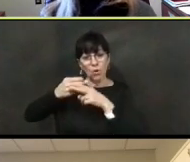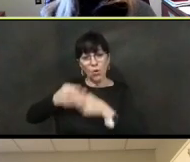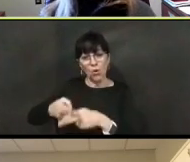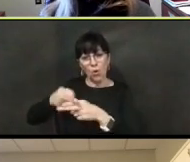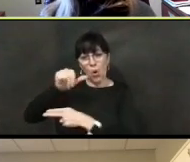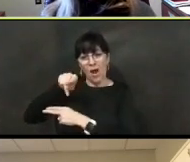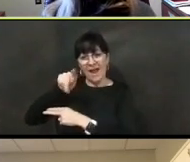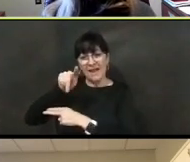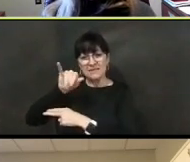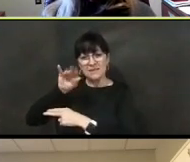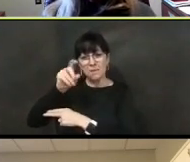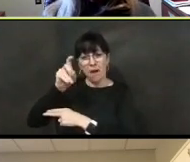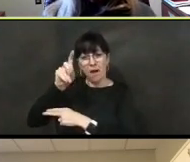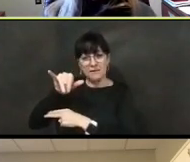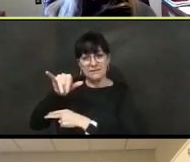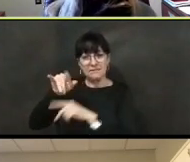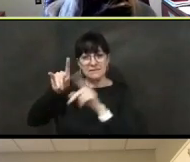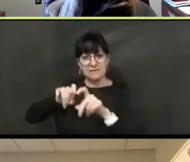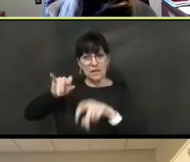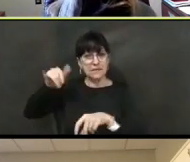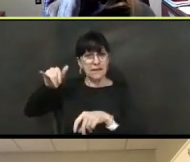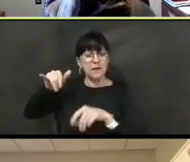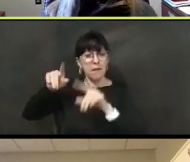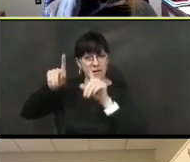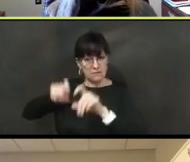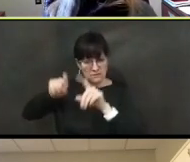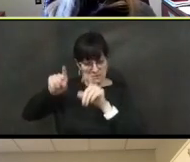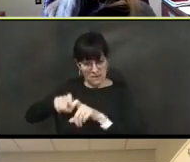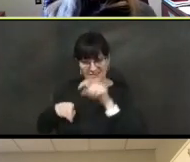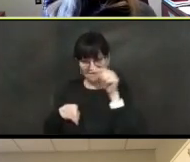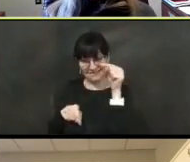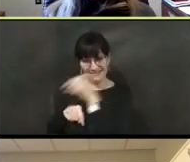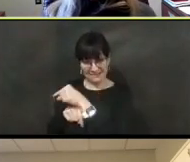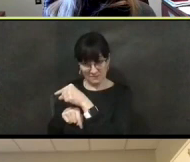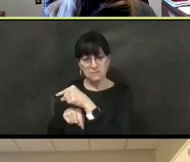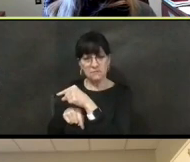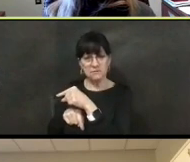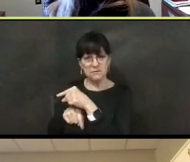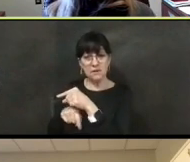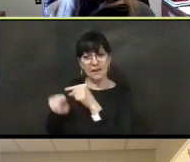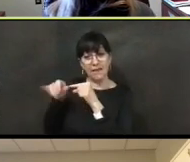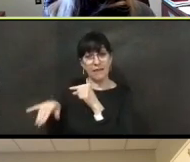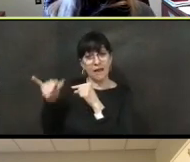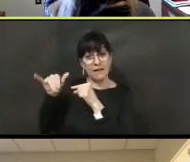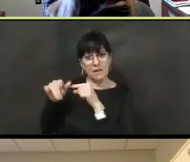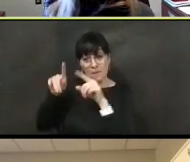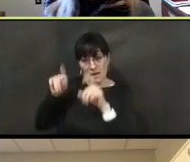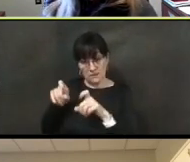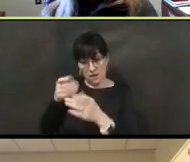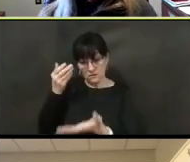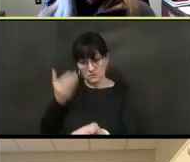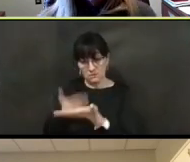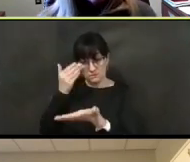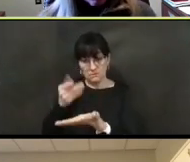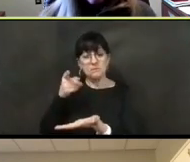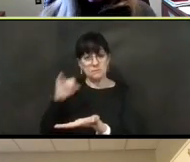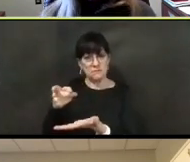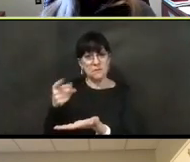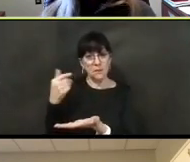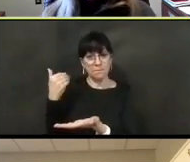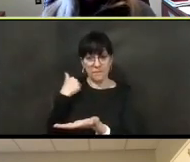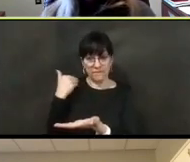what's really important is for people then to also realize, just because the antibody test shows that they've had infection doesn't mean they're not